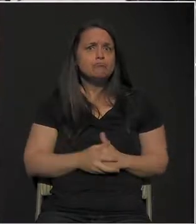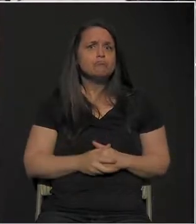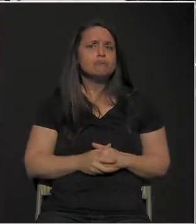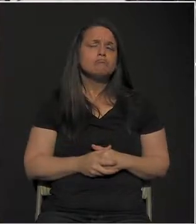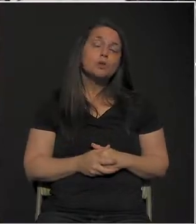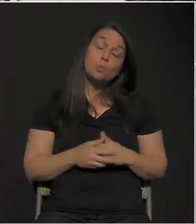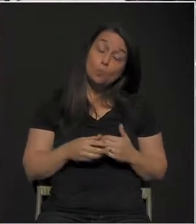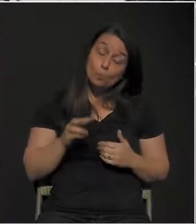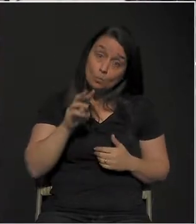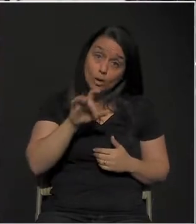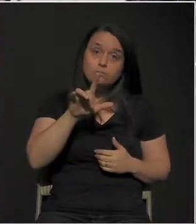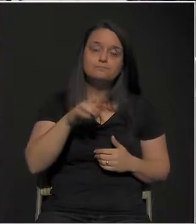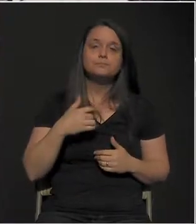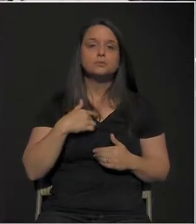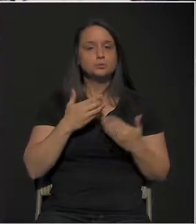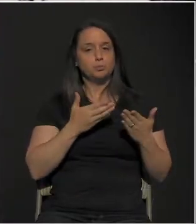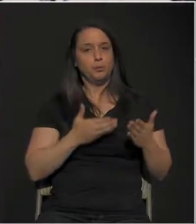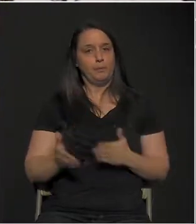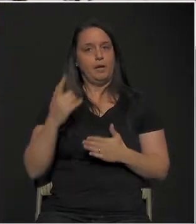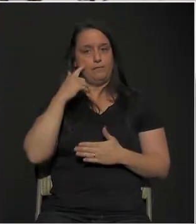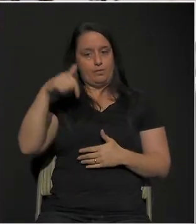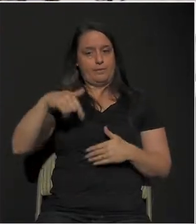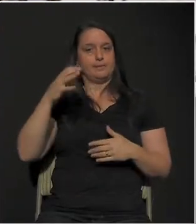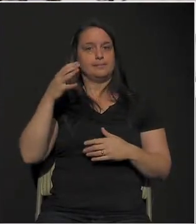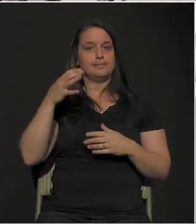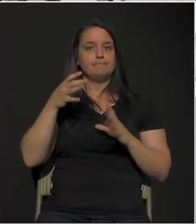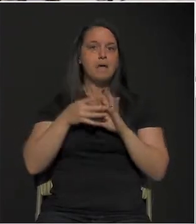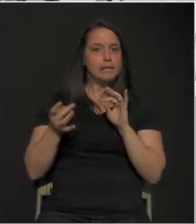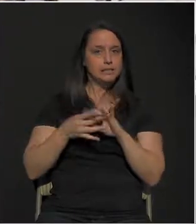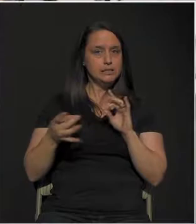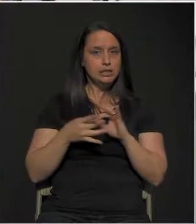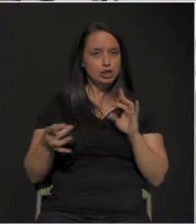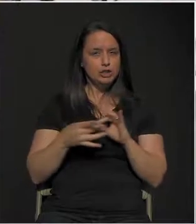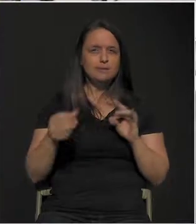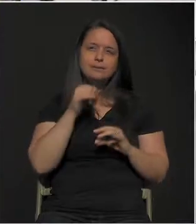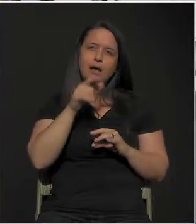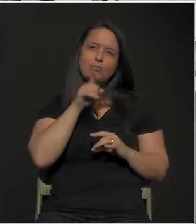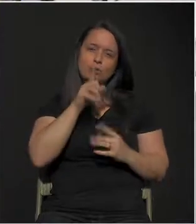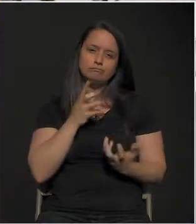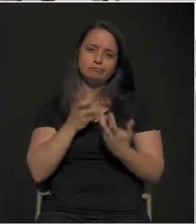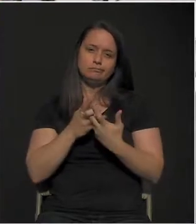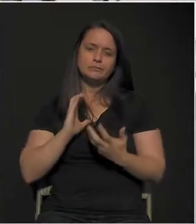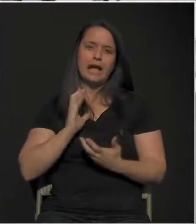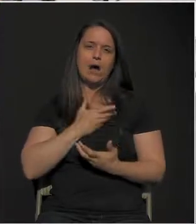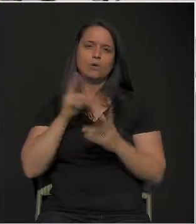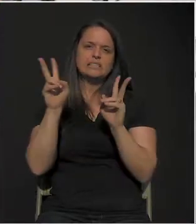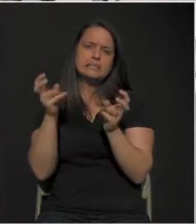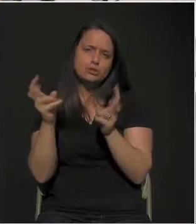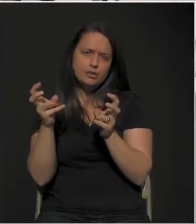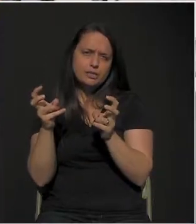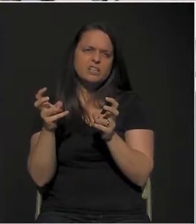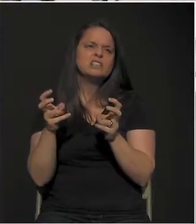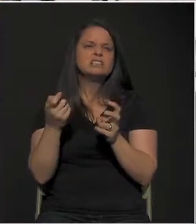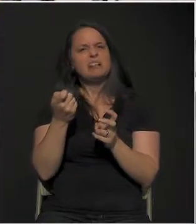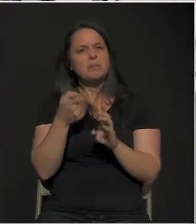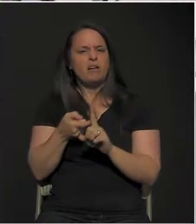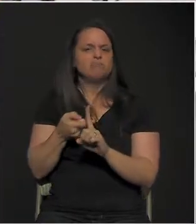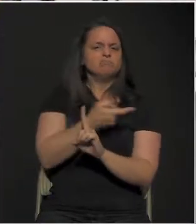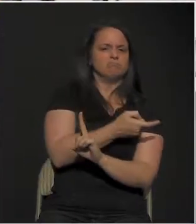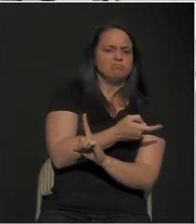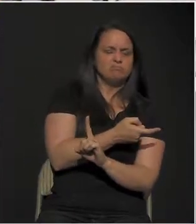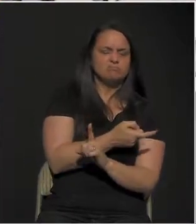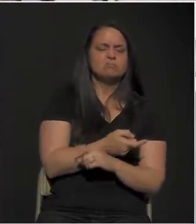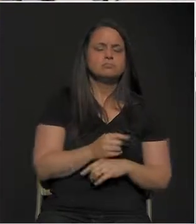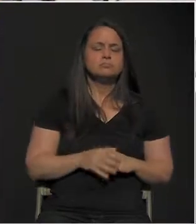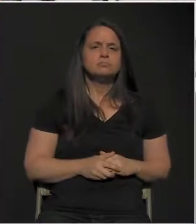when I was preparing for this message that I'm going to give today, it's not really with our series. It's kind of a standalone message, which means it's not part of a series